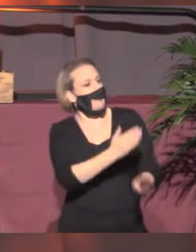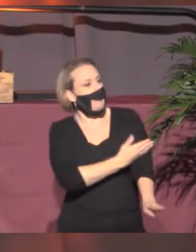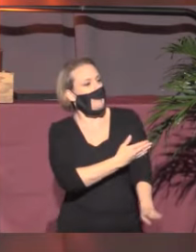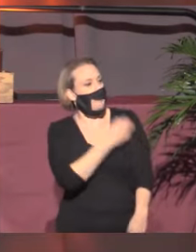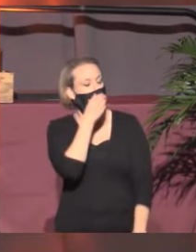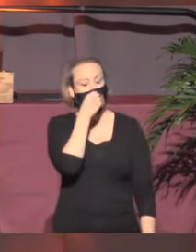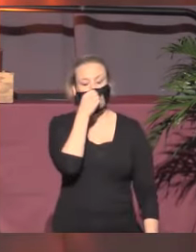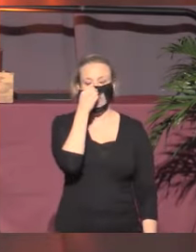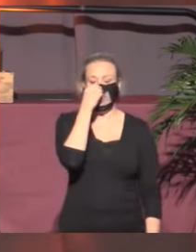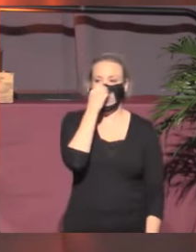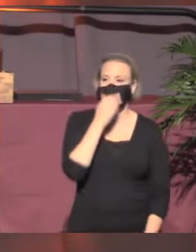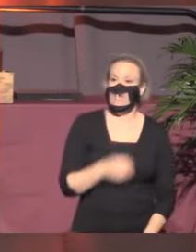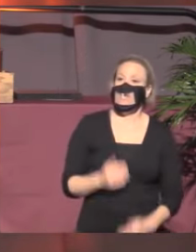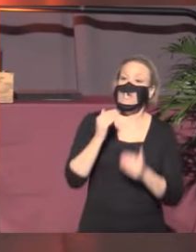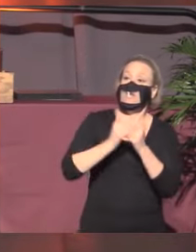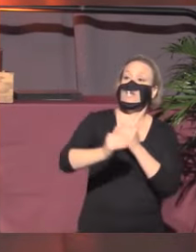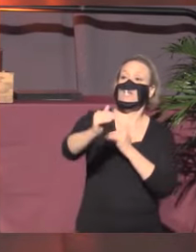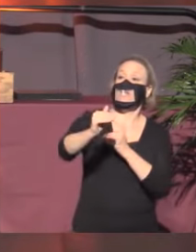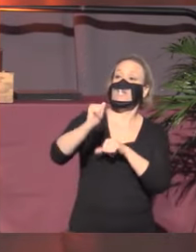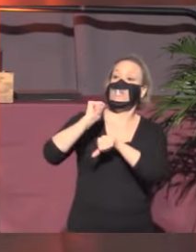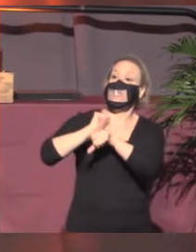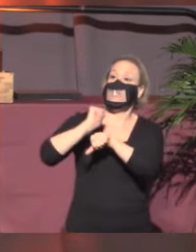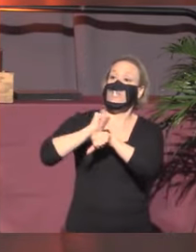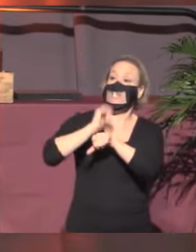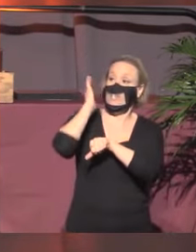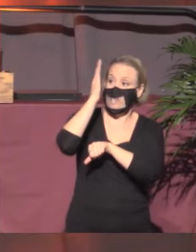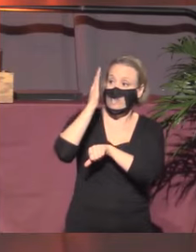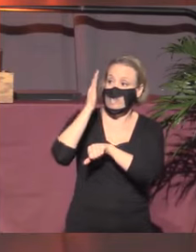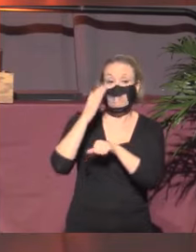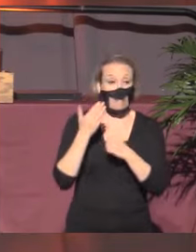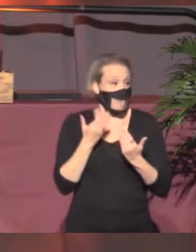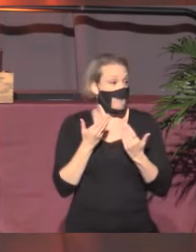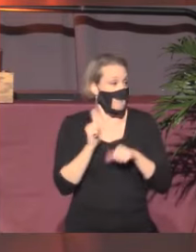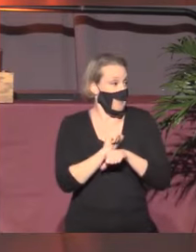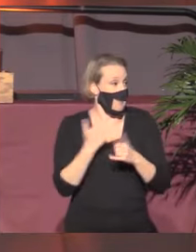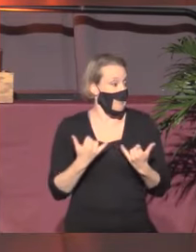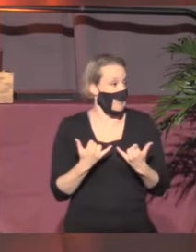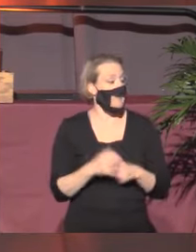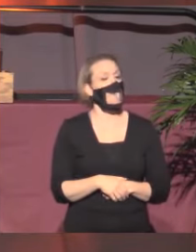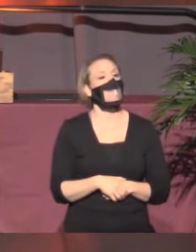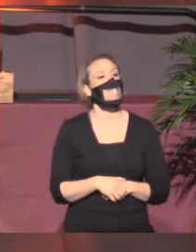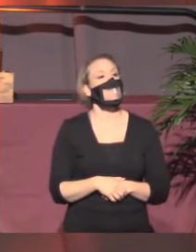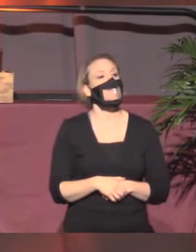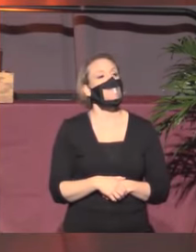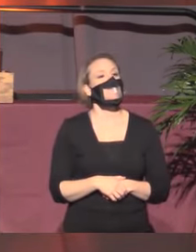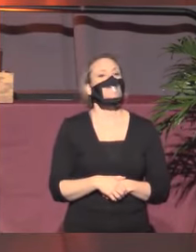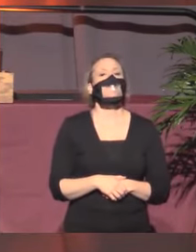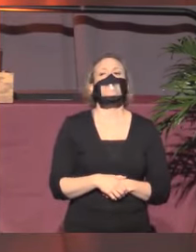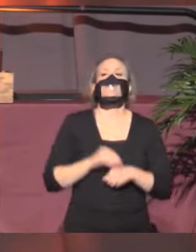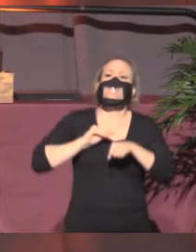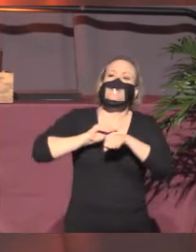The work you are prepared to do, are doing, we hope, has been greatly influenced by the people you came into contact with at